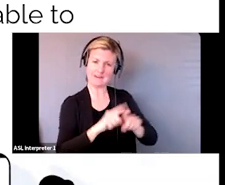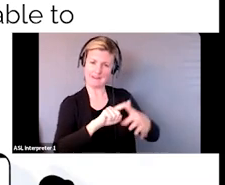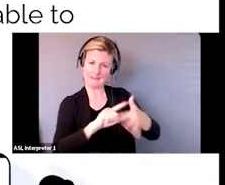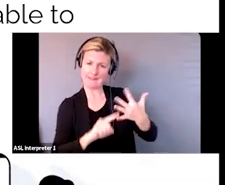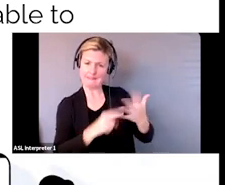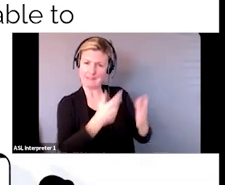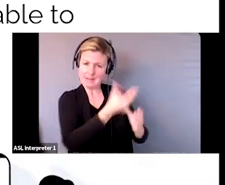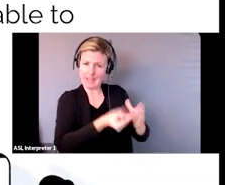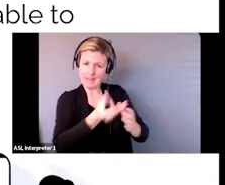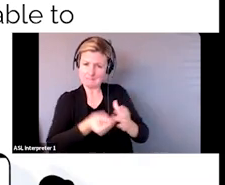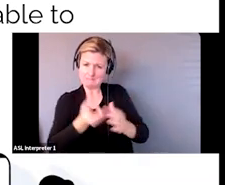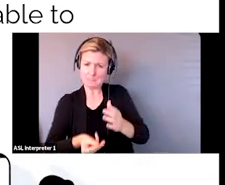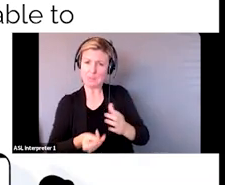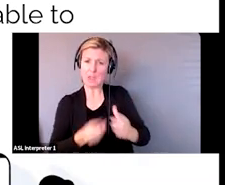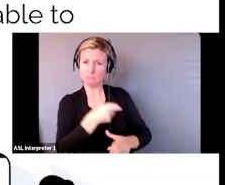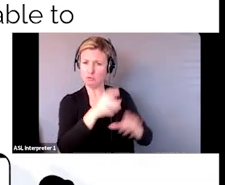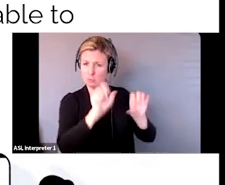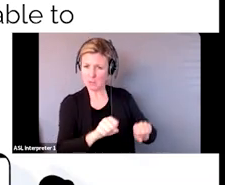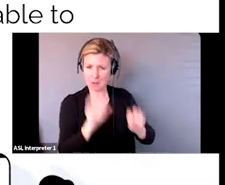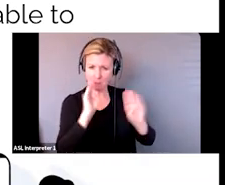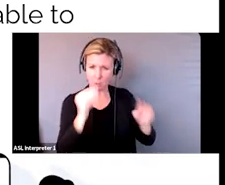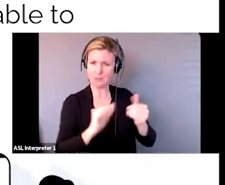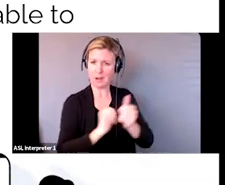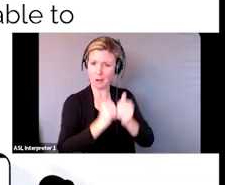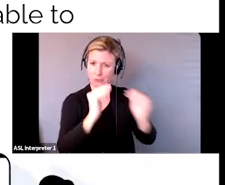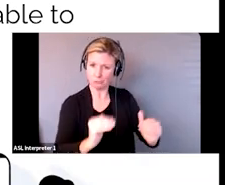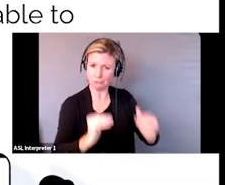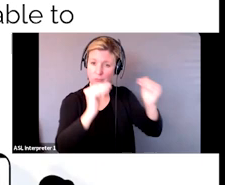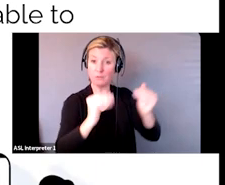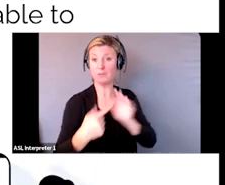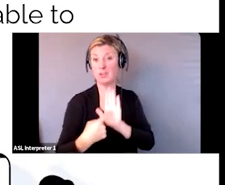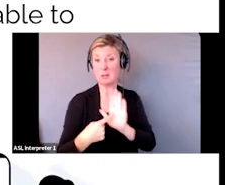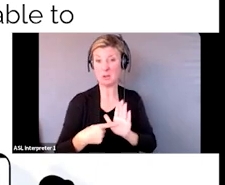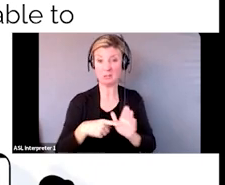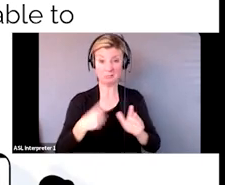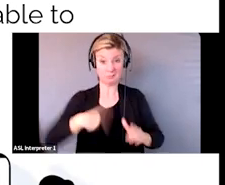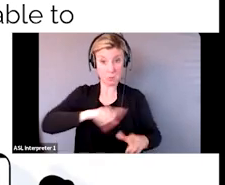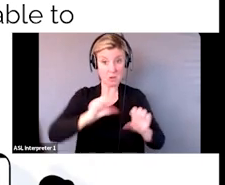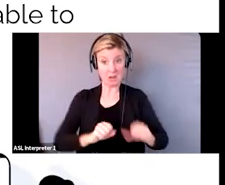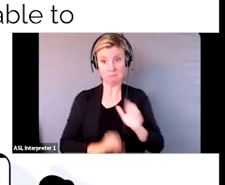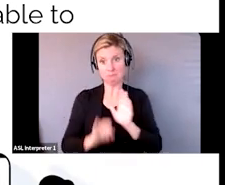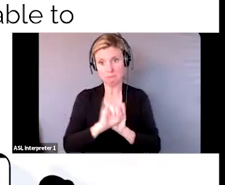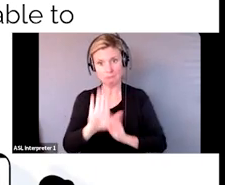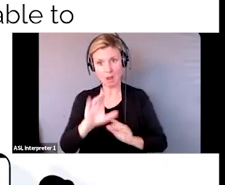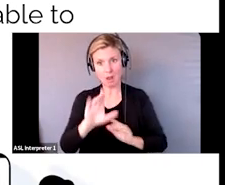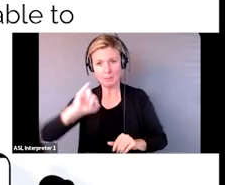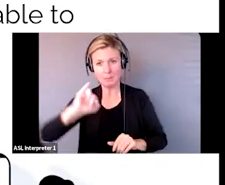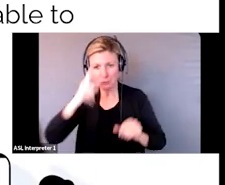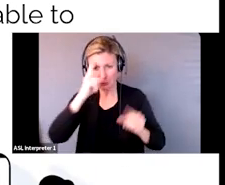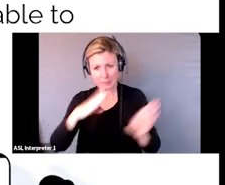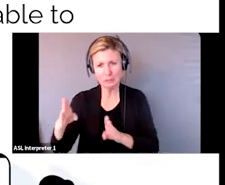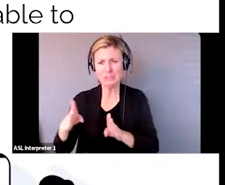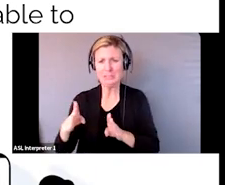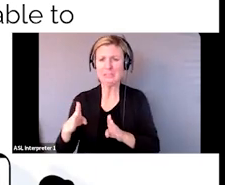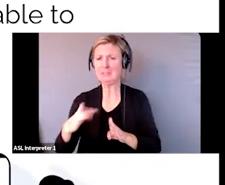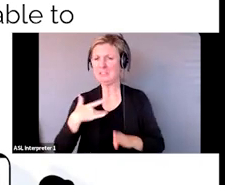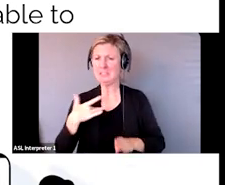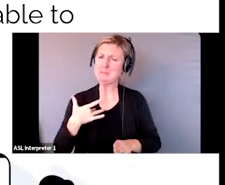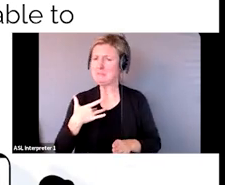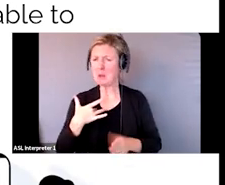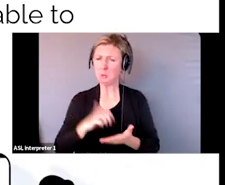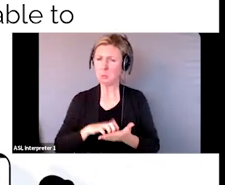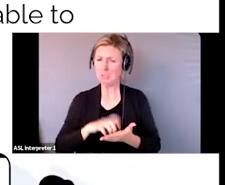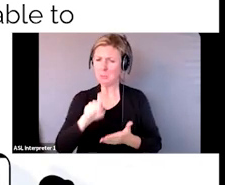various, various weak areas of your IP strategy or things that need to be addressed with your IP health and awareness.